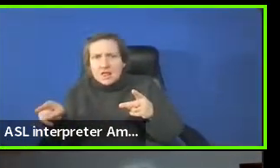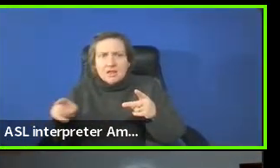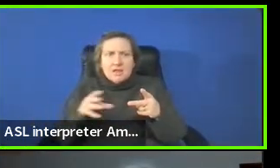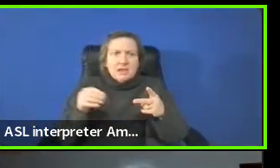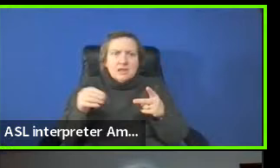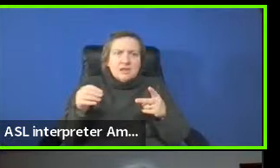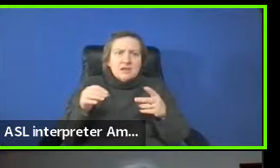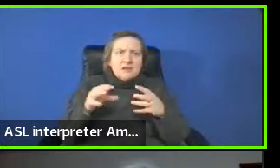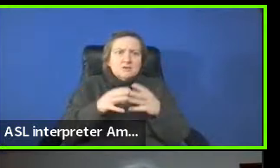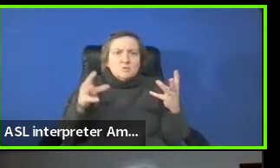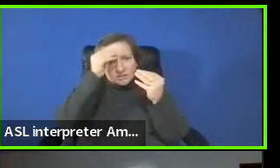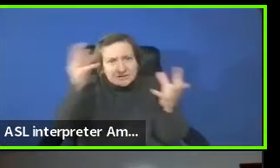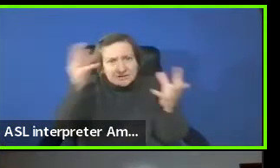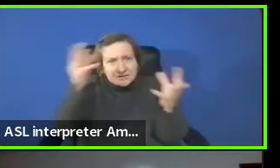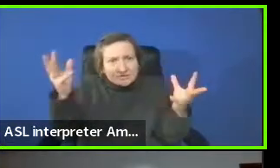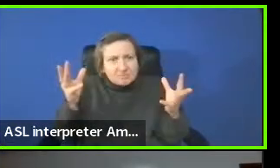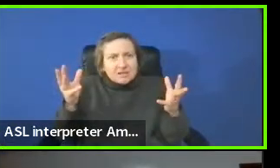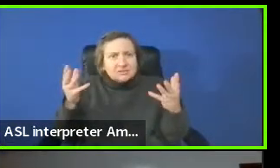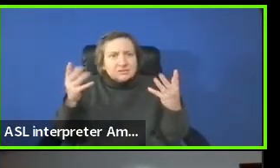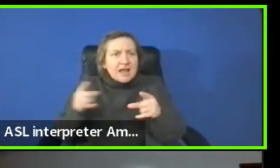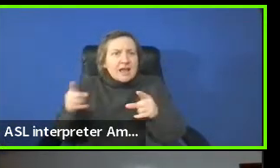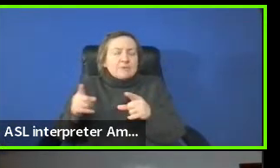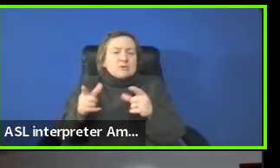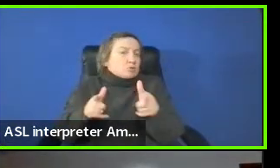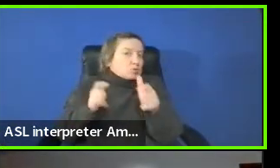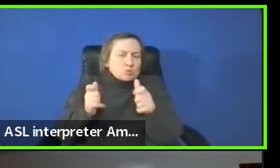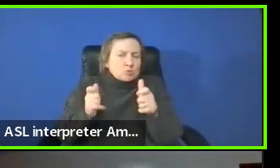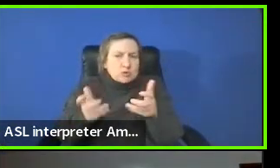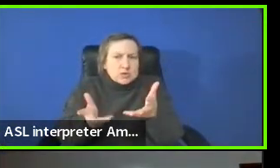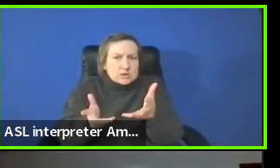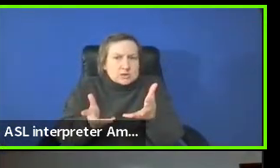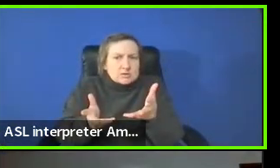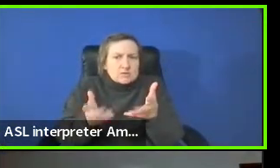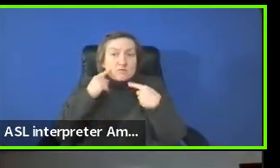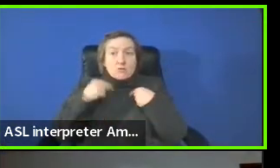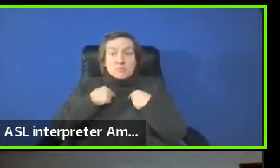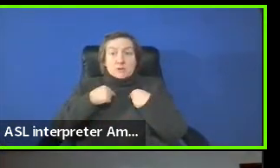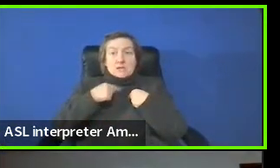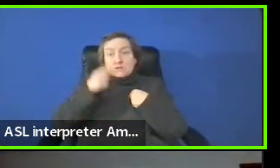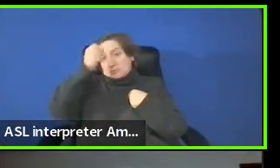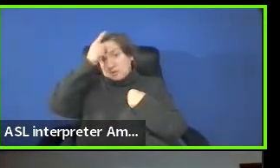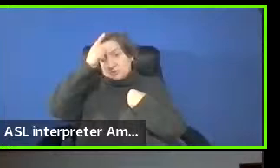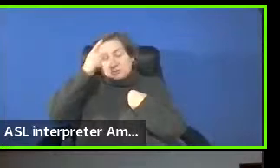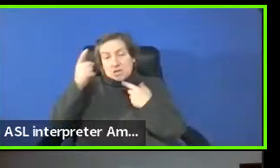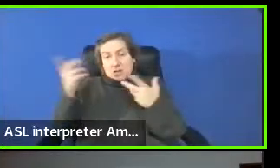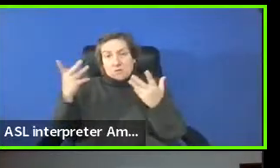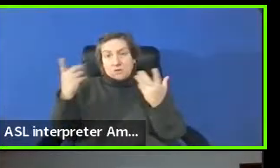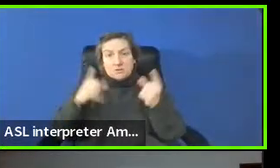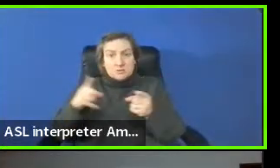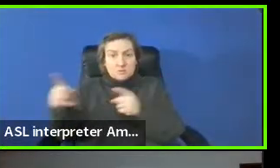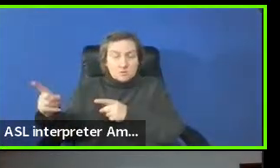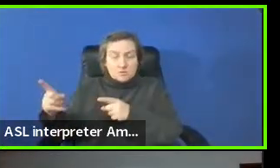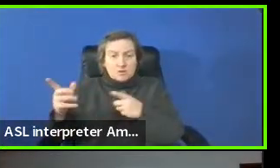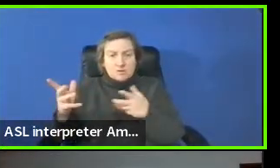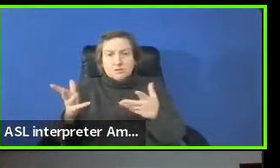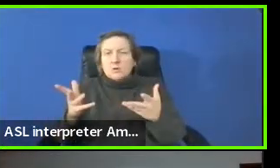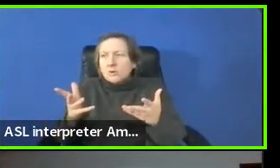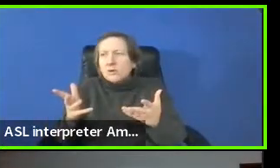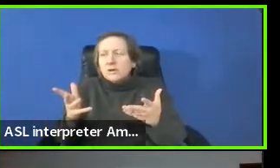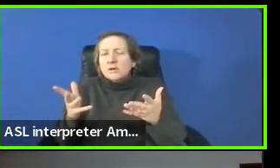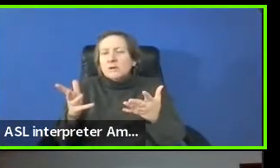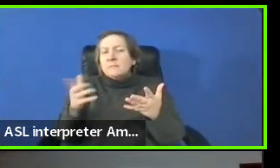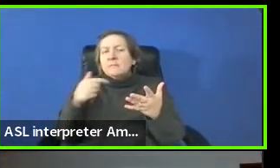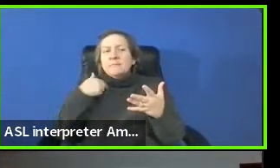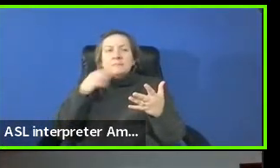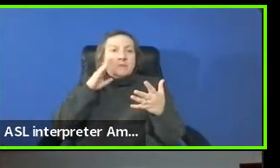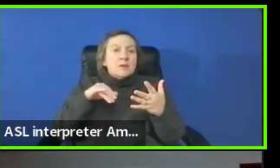much information going on too quickly, at least for me to comprehend a lot of what's going on. So I know that at the